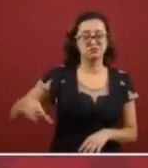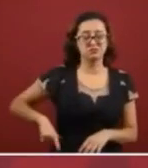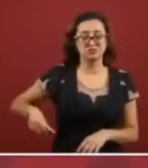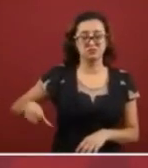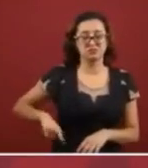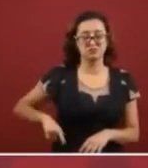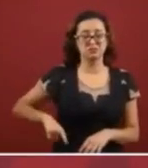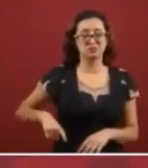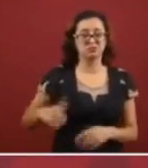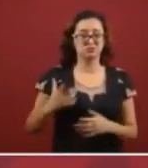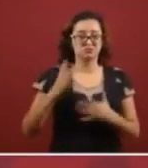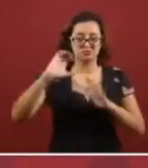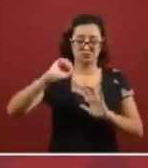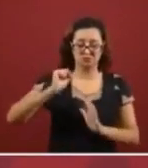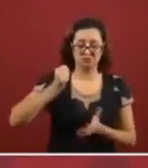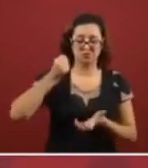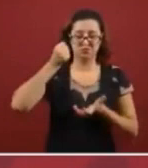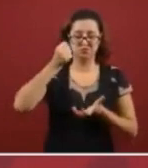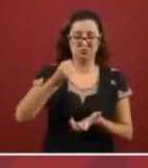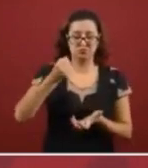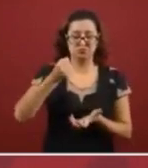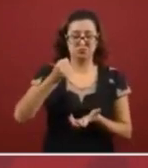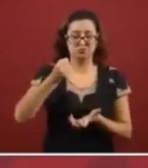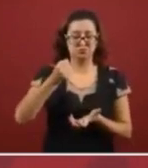it was like